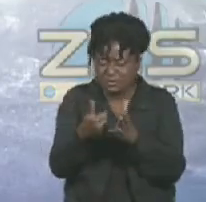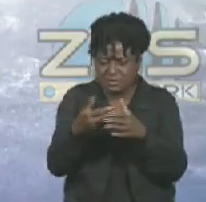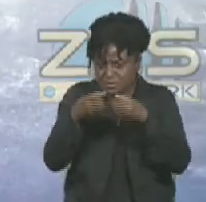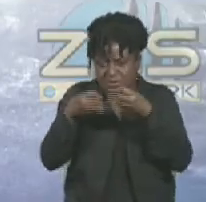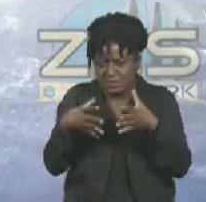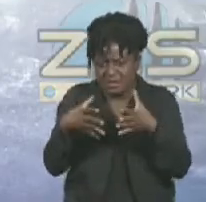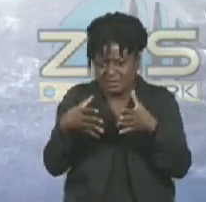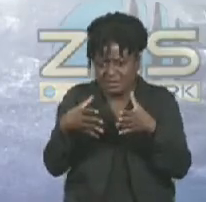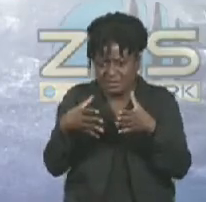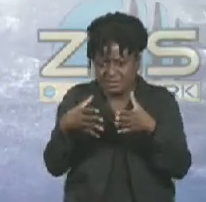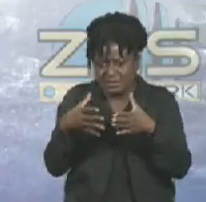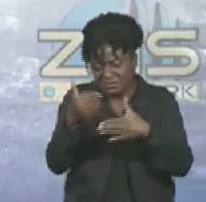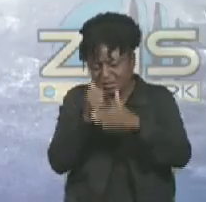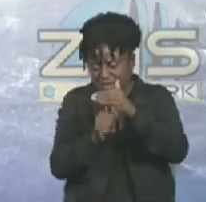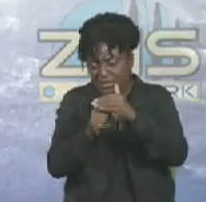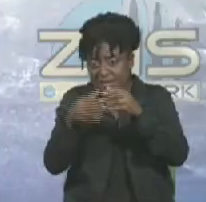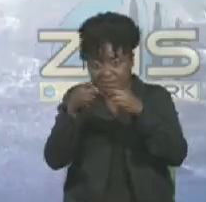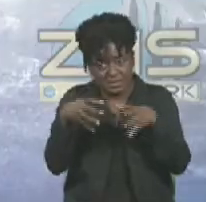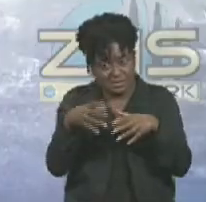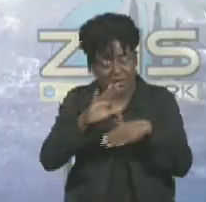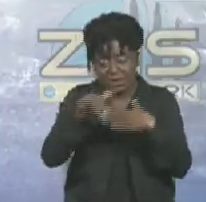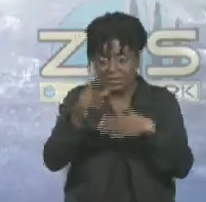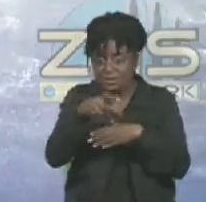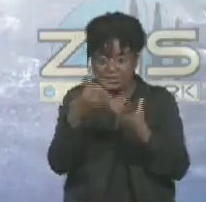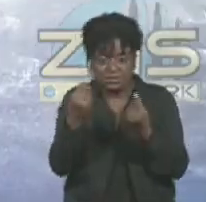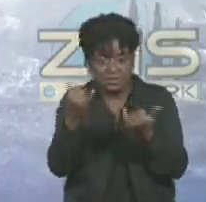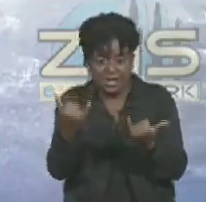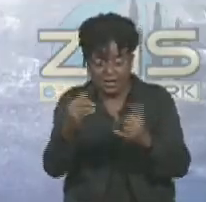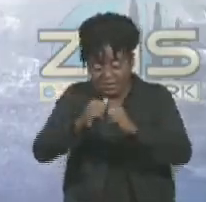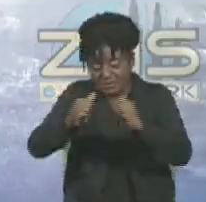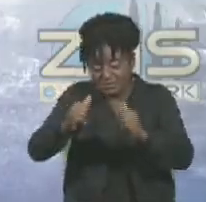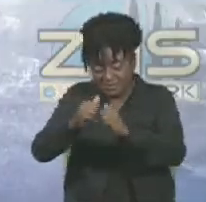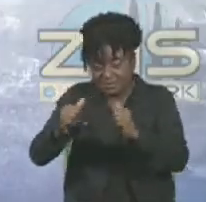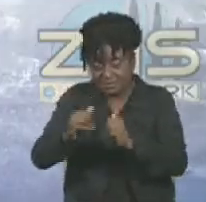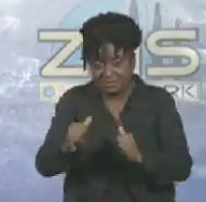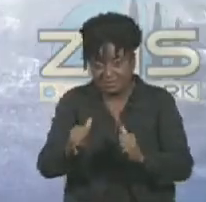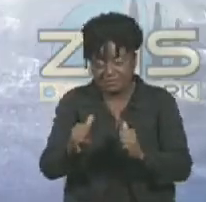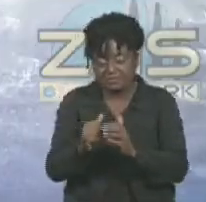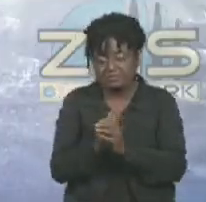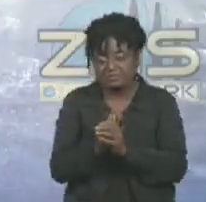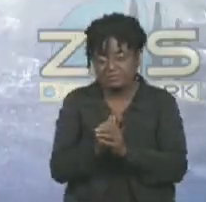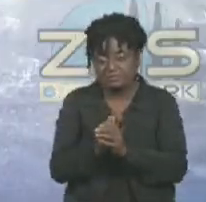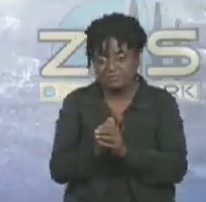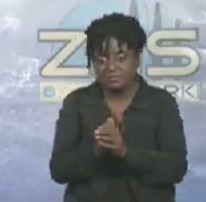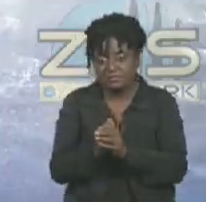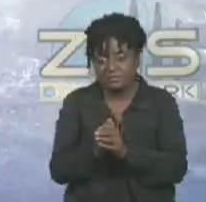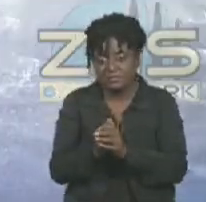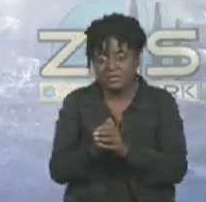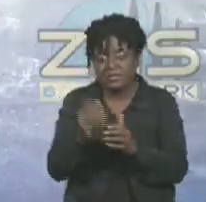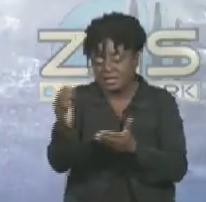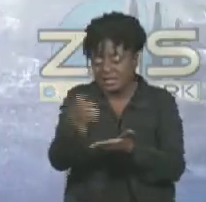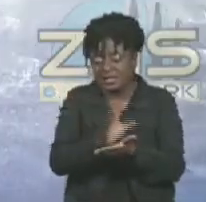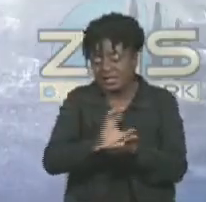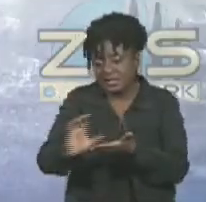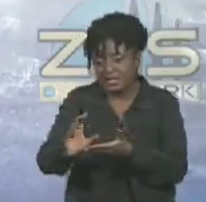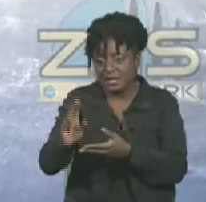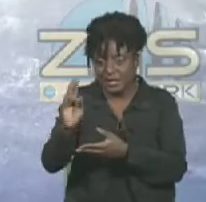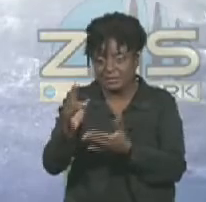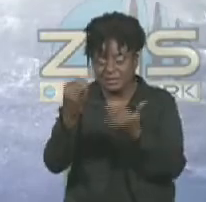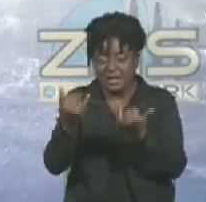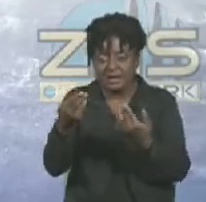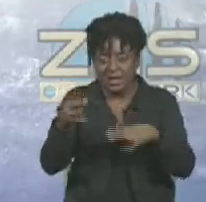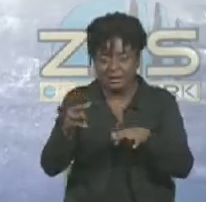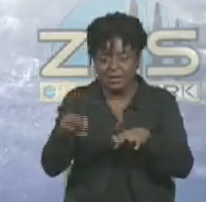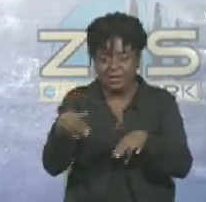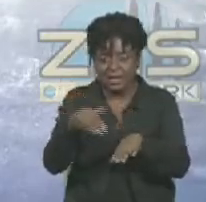disguise. Yeah, all we can do now is take it apart. Cleanup efforts now taking place at the marina here at Resorts World Bimini that